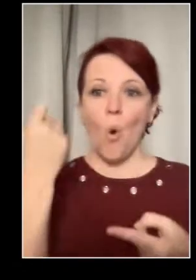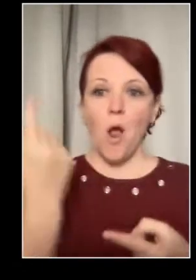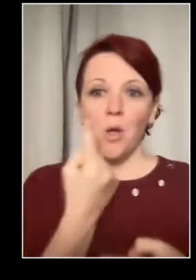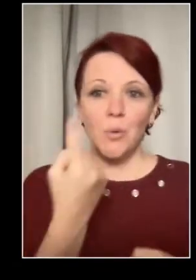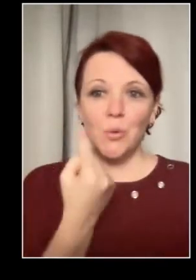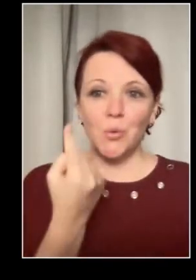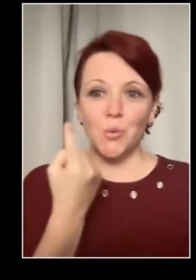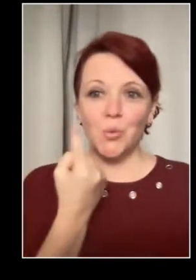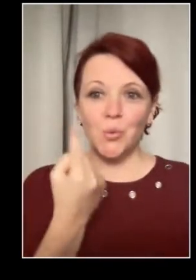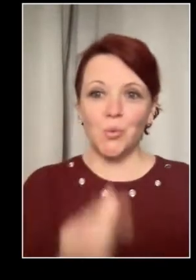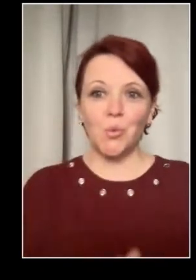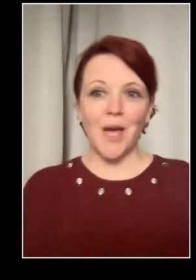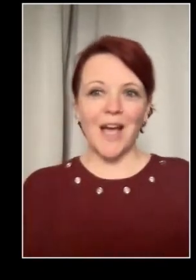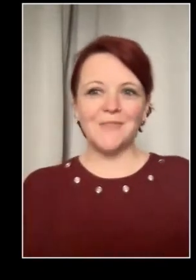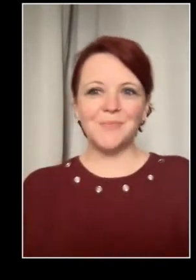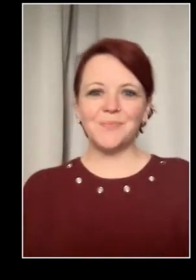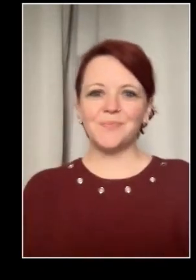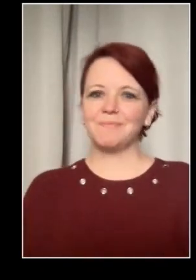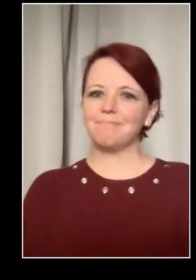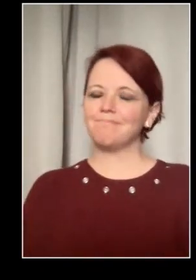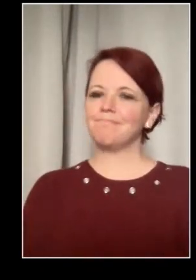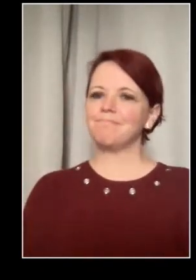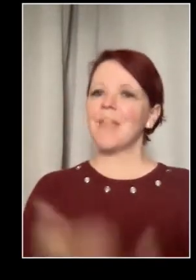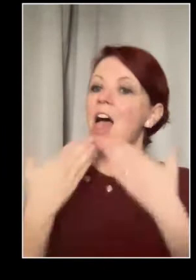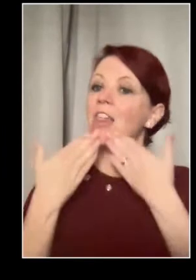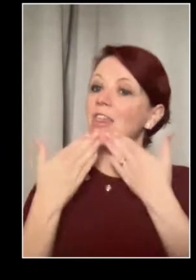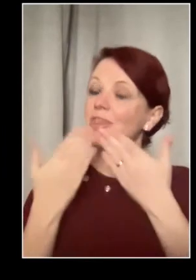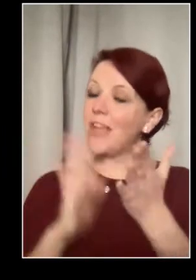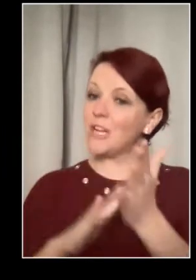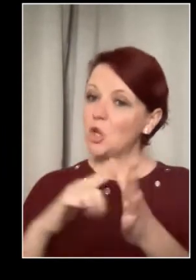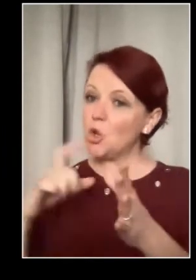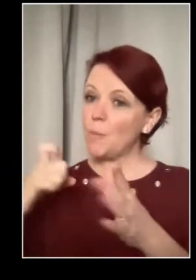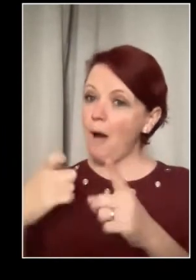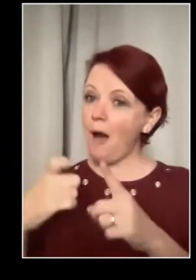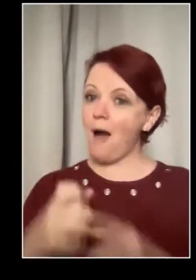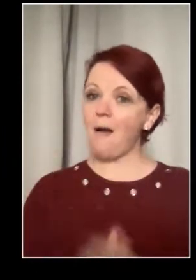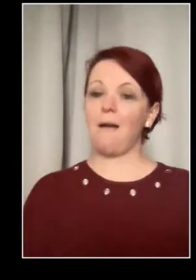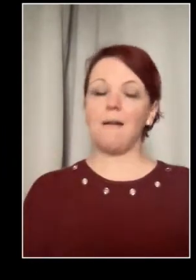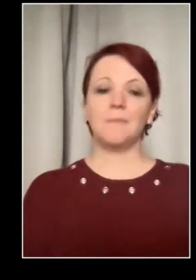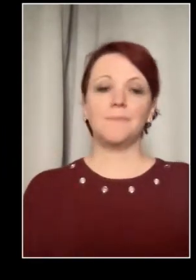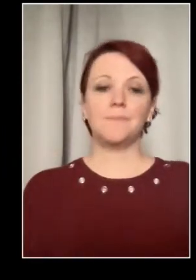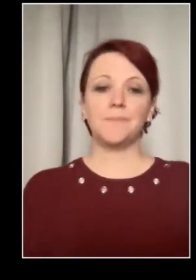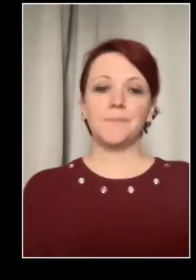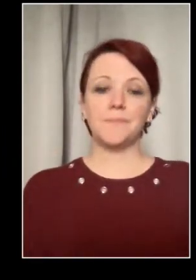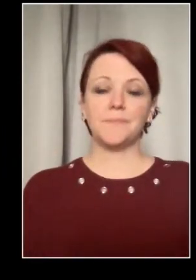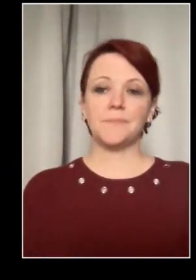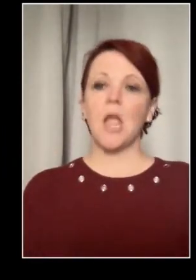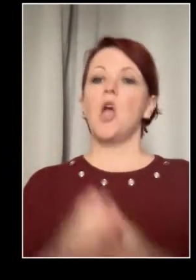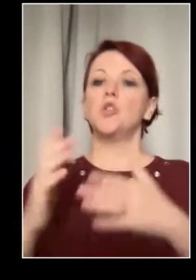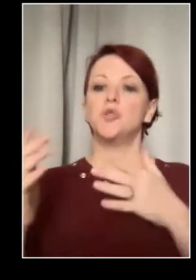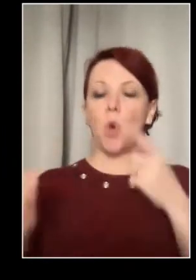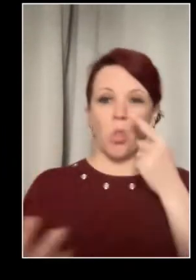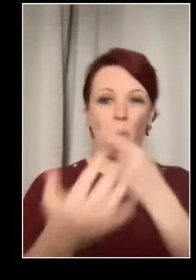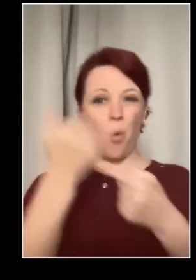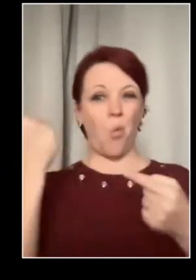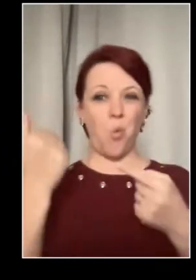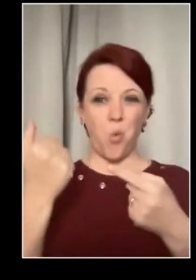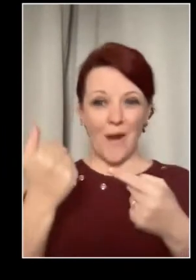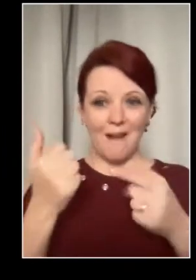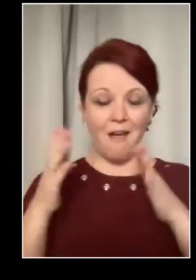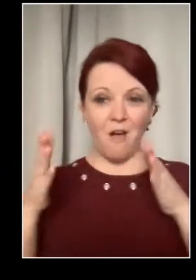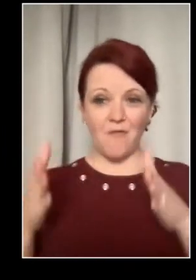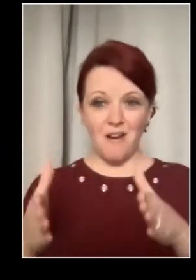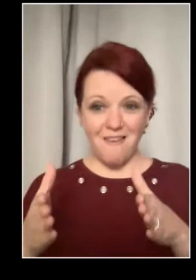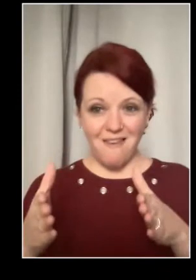Thank you so much, Mark, and thank you again for joining us. So without further ado, the winner of the British Army Award for Large Employer of the